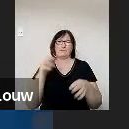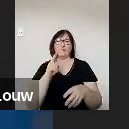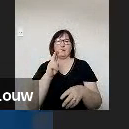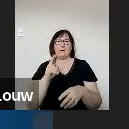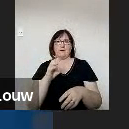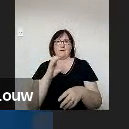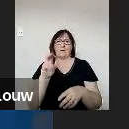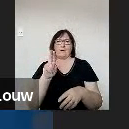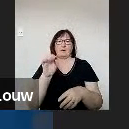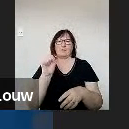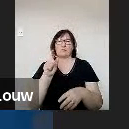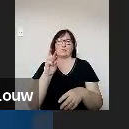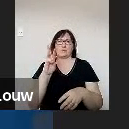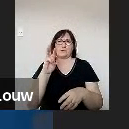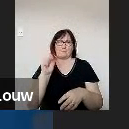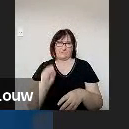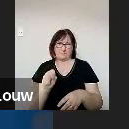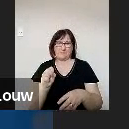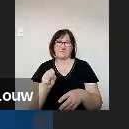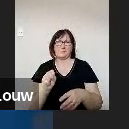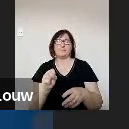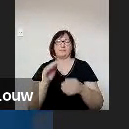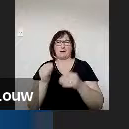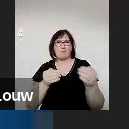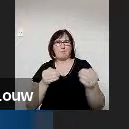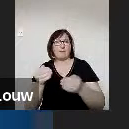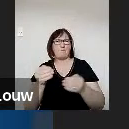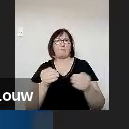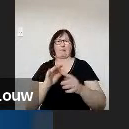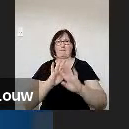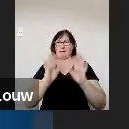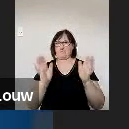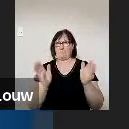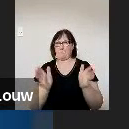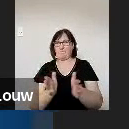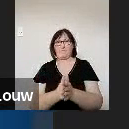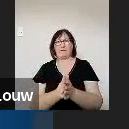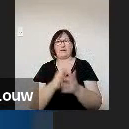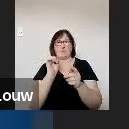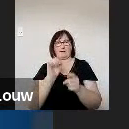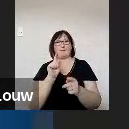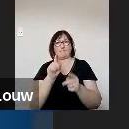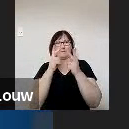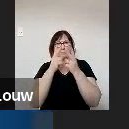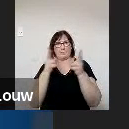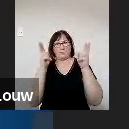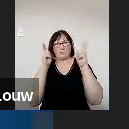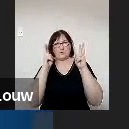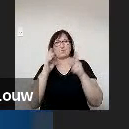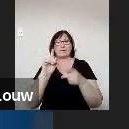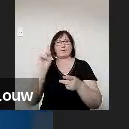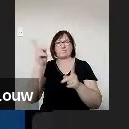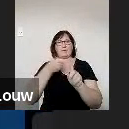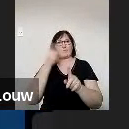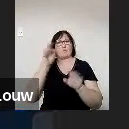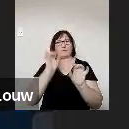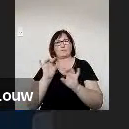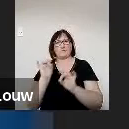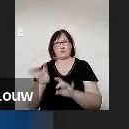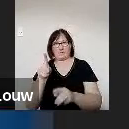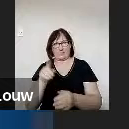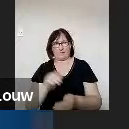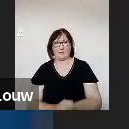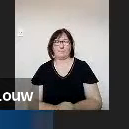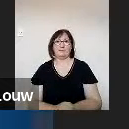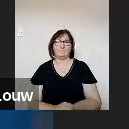a Master's of Customs Administration from Charles Sturt University in Australia. Let us go through and read the